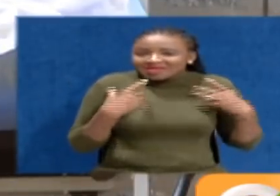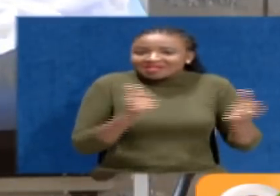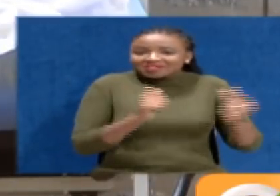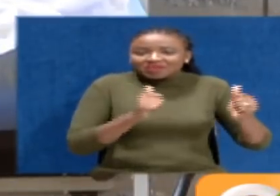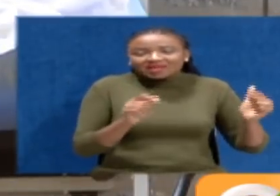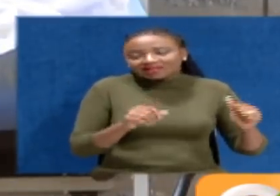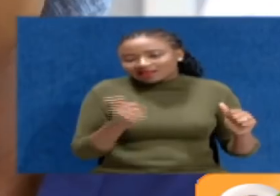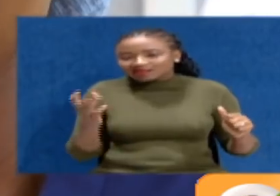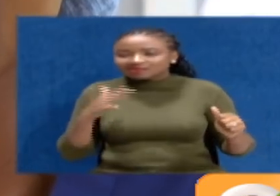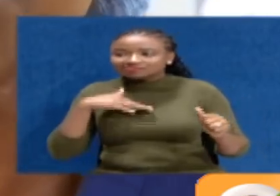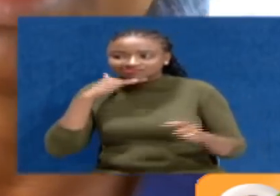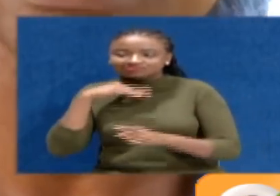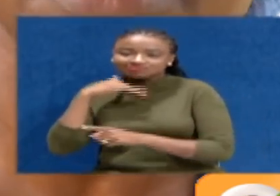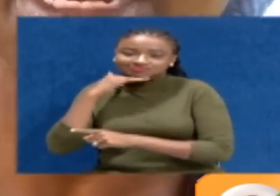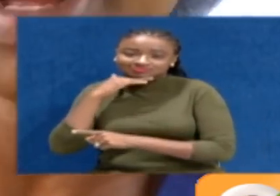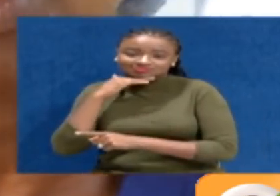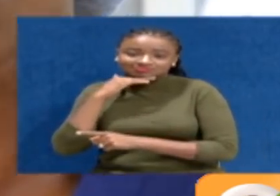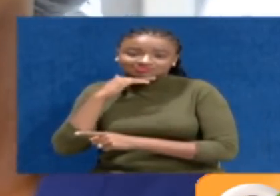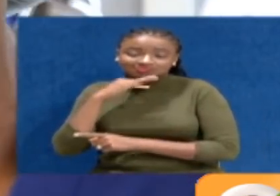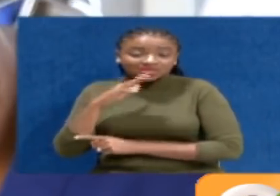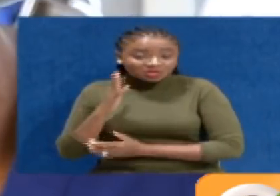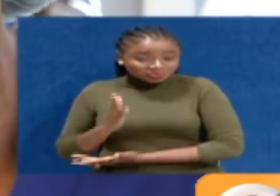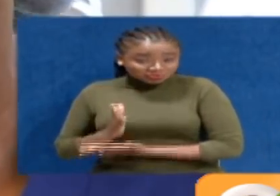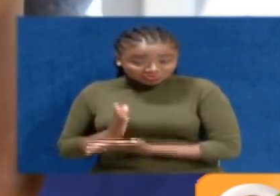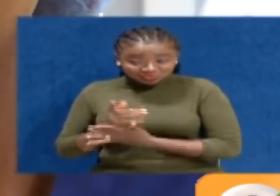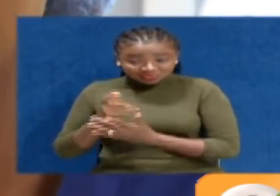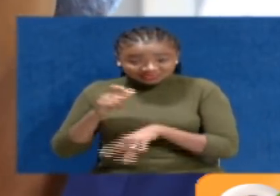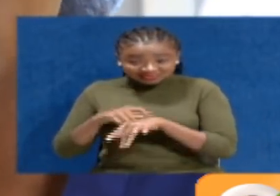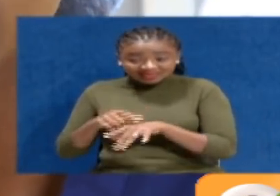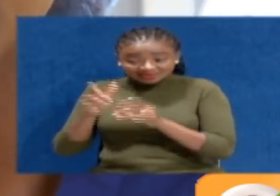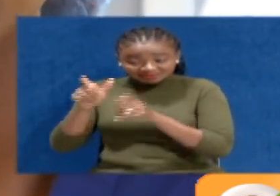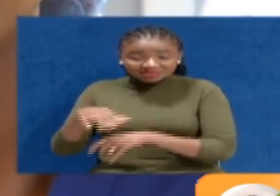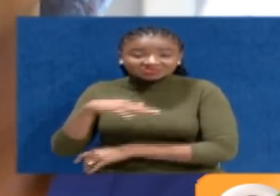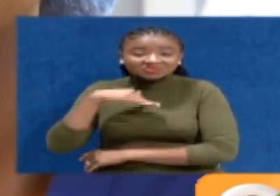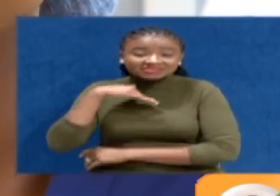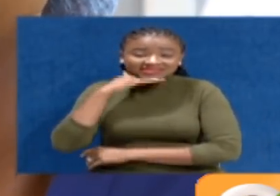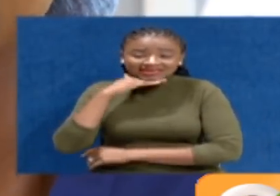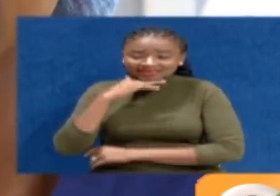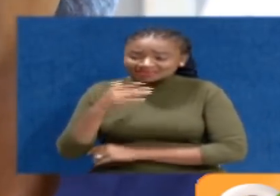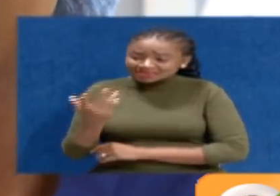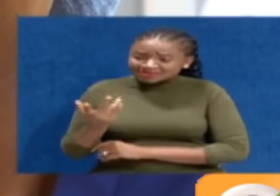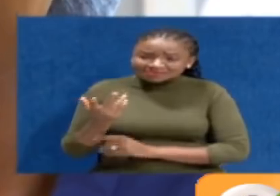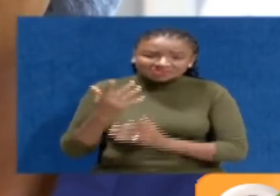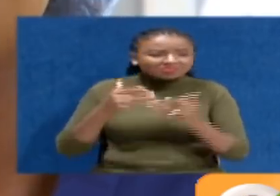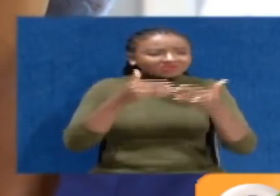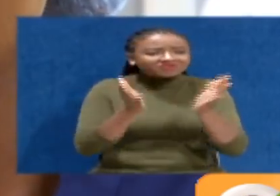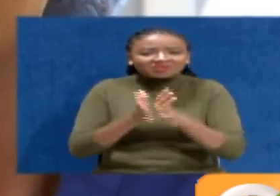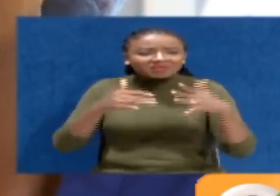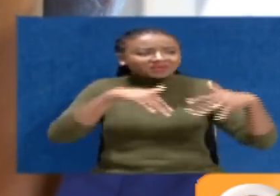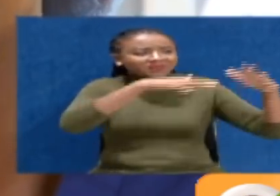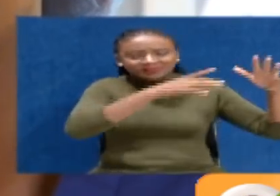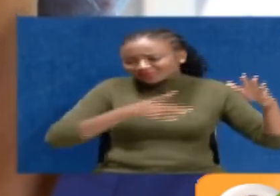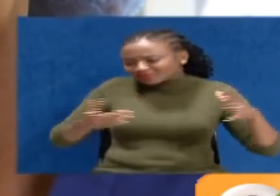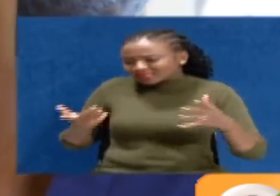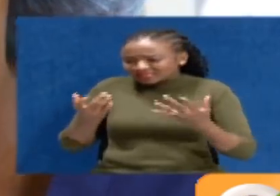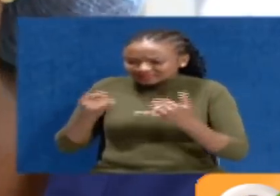and sad ones too. And bereavement has been the difficult part of the hospice care, because at that time maybe the families are away and you are there